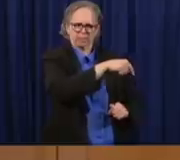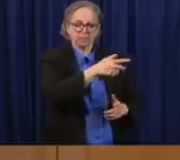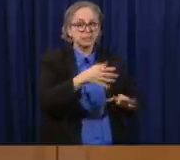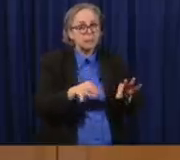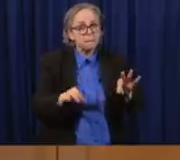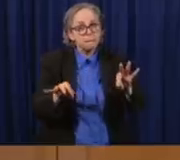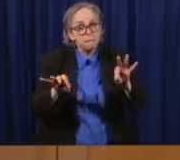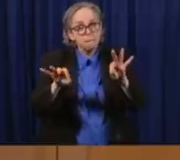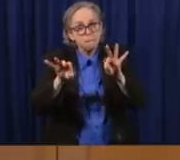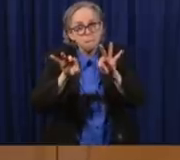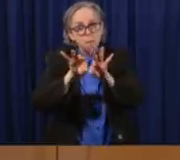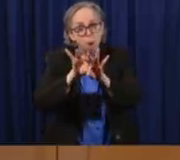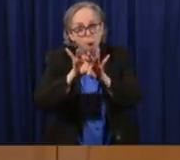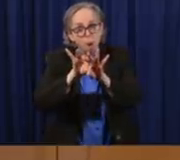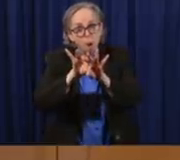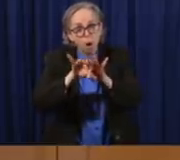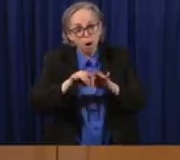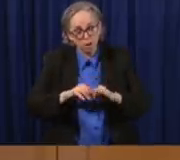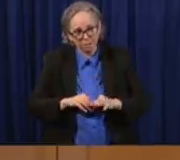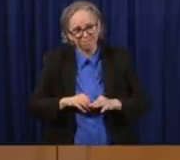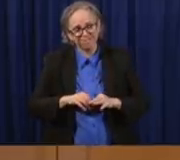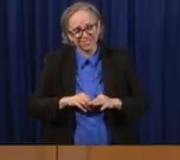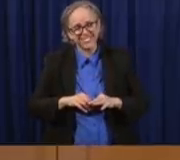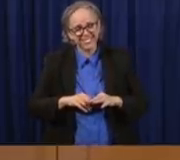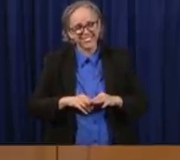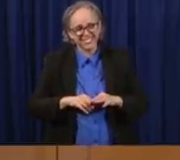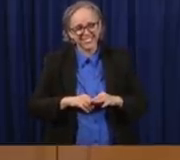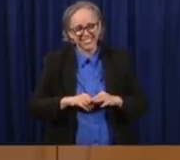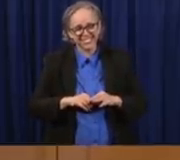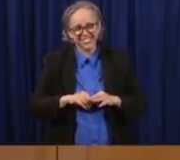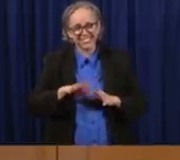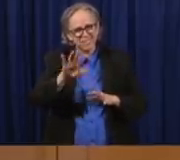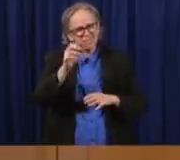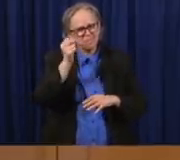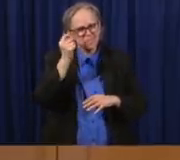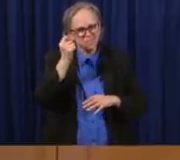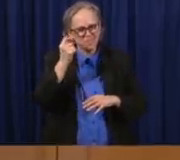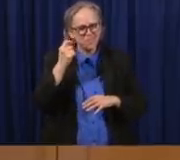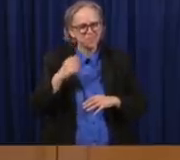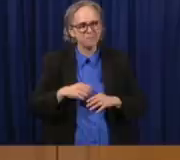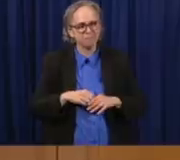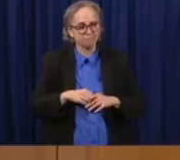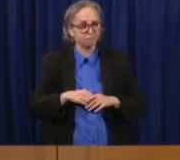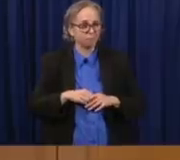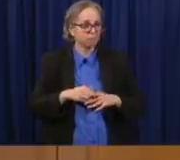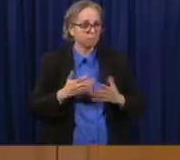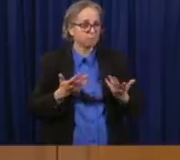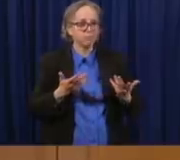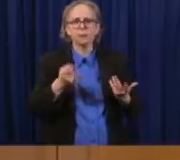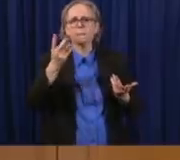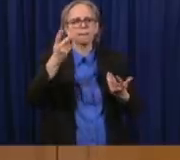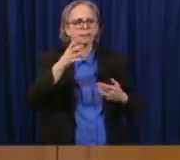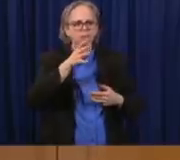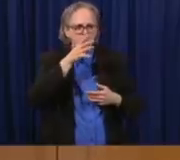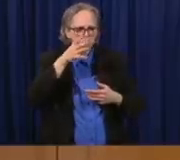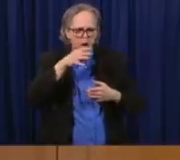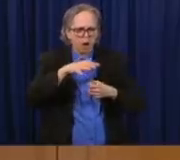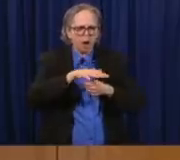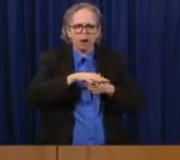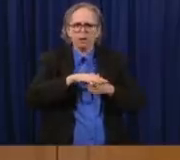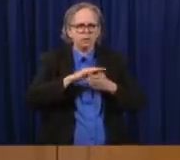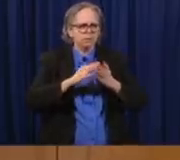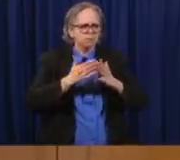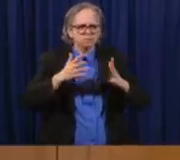to understand. We might have a rural community that looks like they don't have a lot of cases, but if they didn't have a lot of